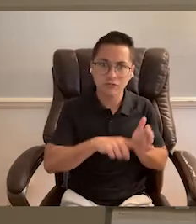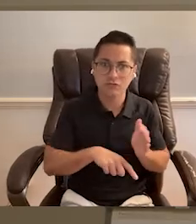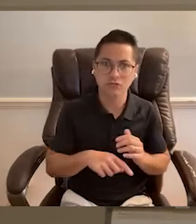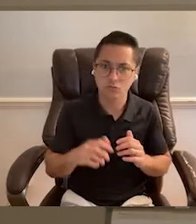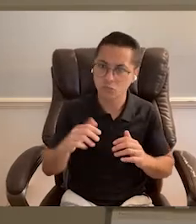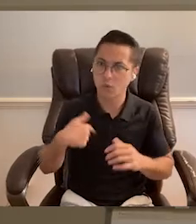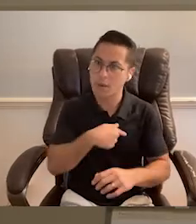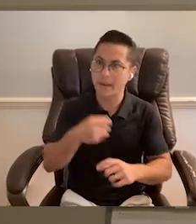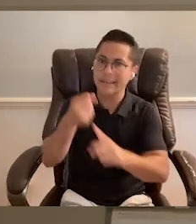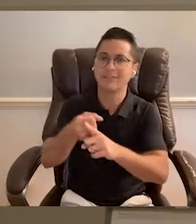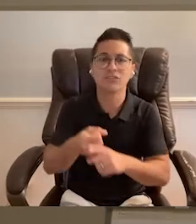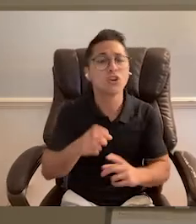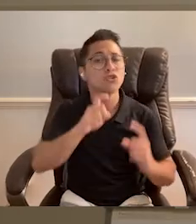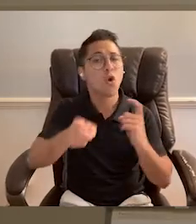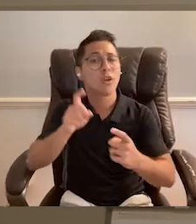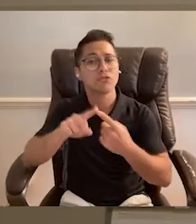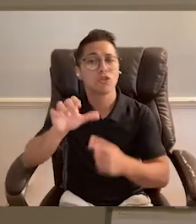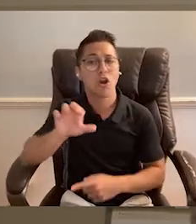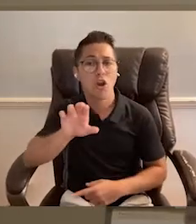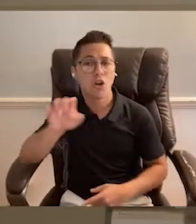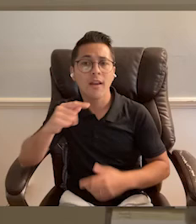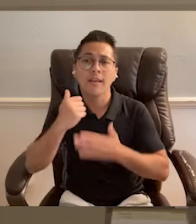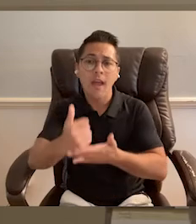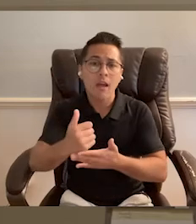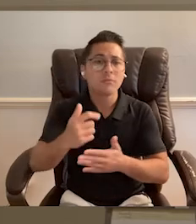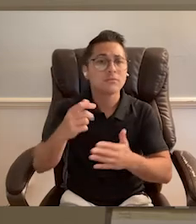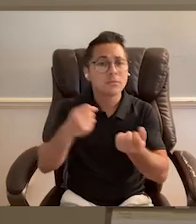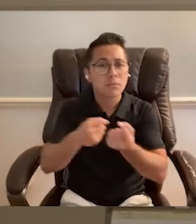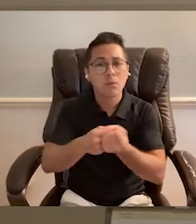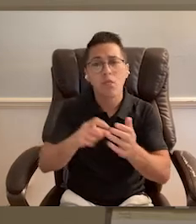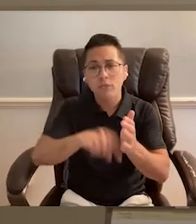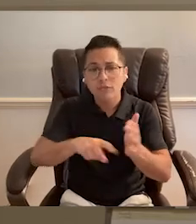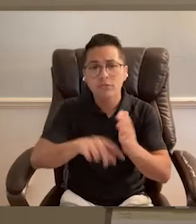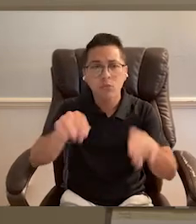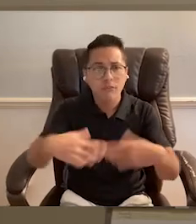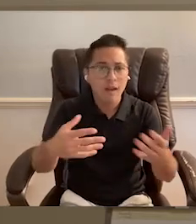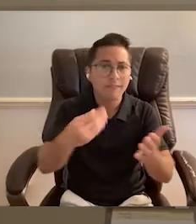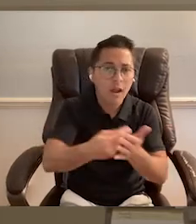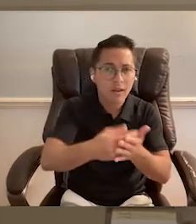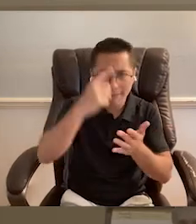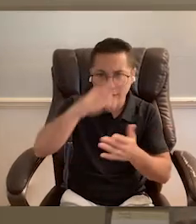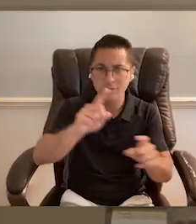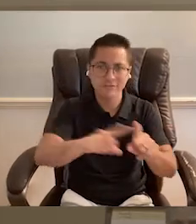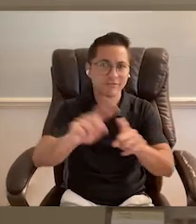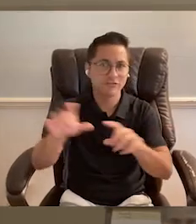with people with disabilities to identify barriers and then provide recommendations